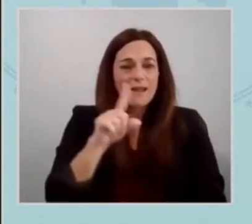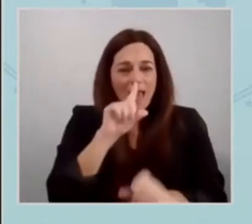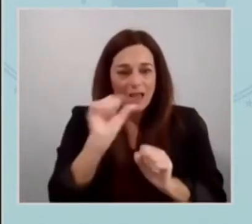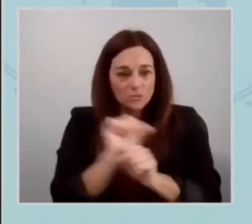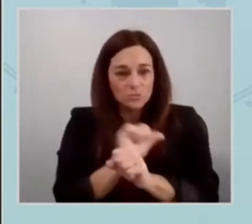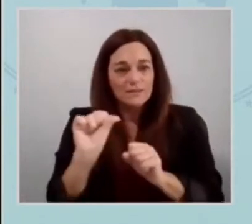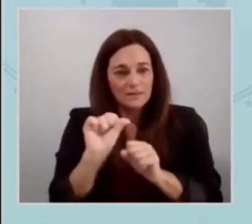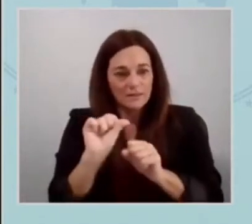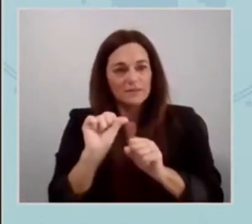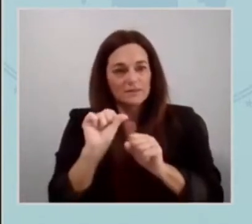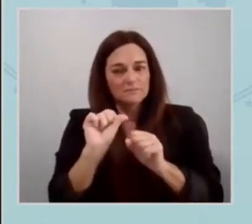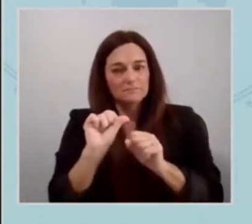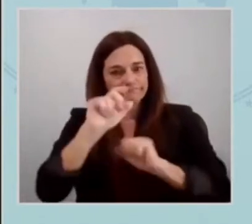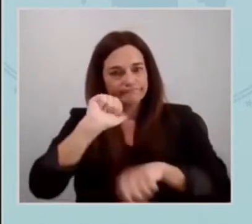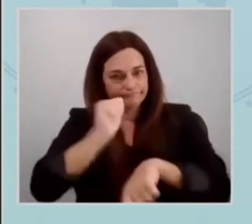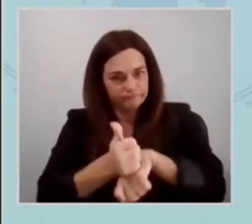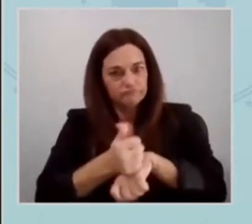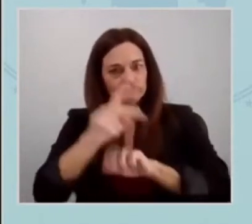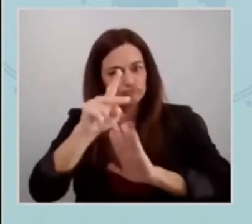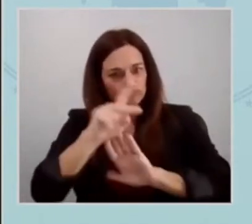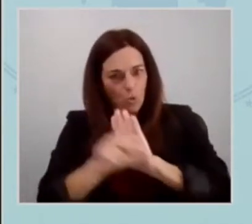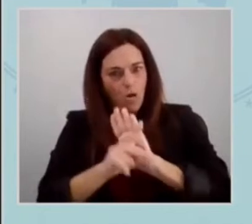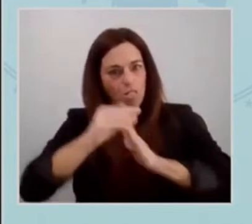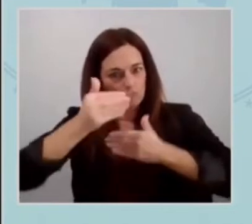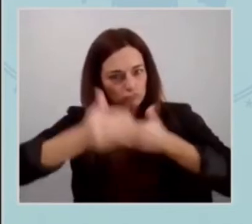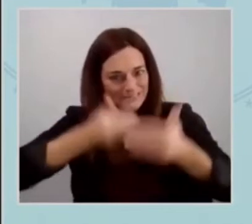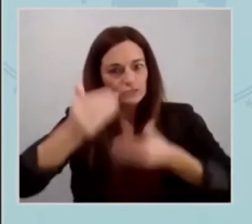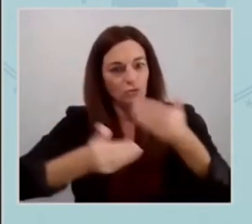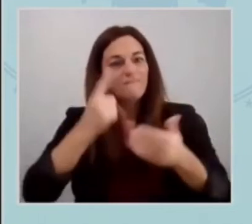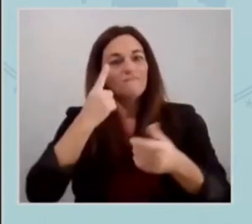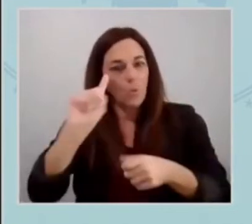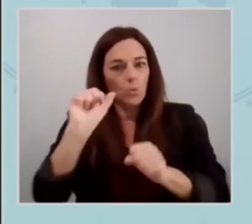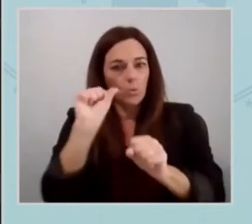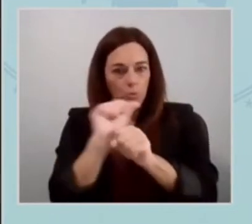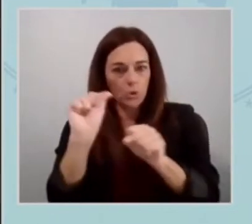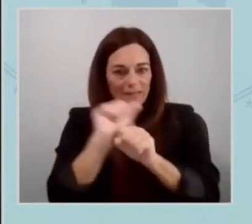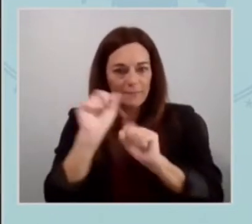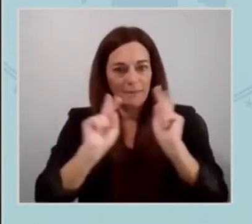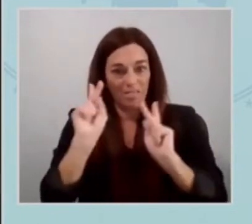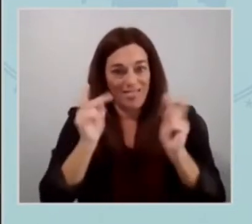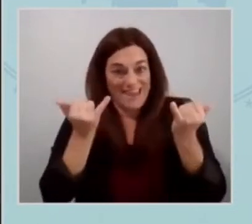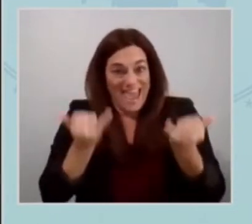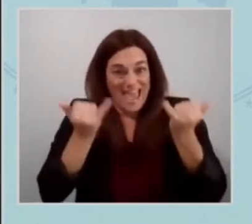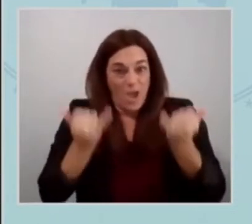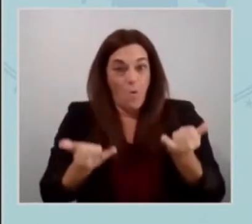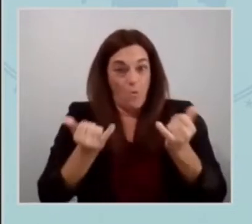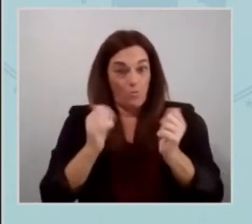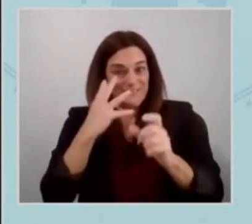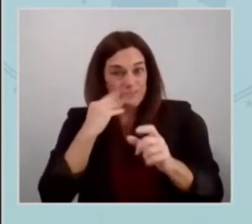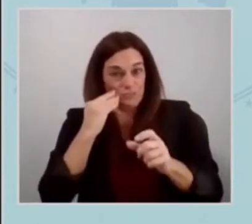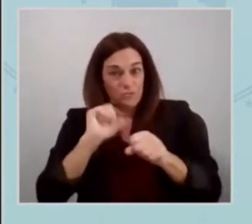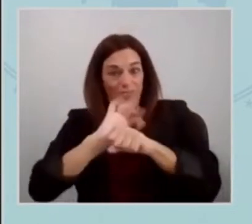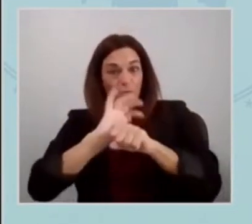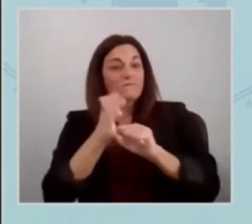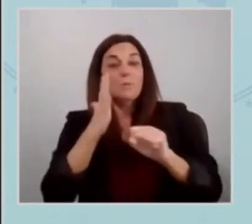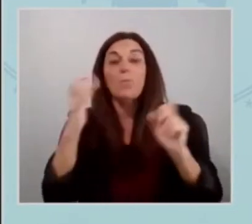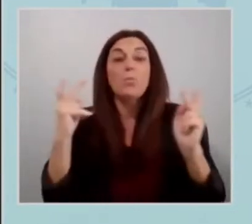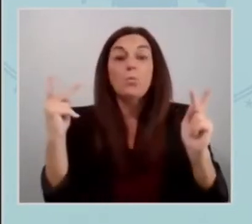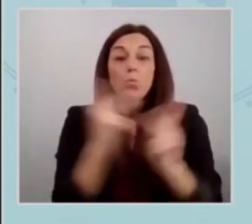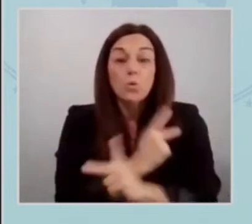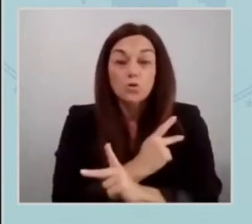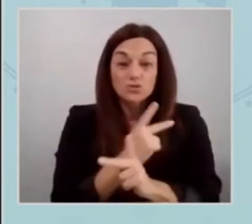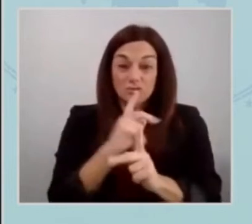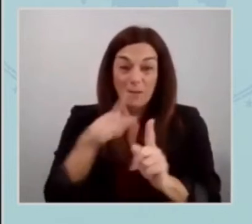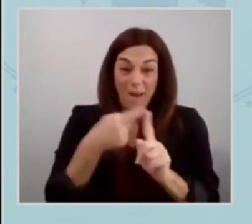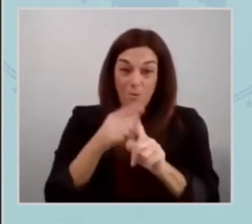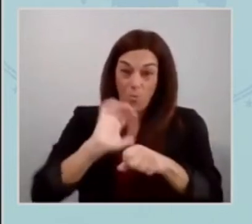and I pray that our government actually put in protocols and procedures for working people with Yep. COVID